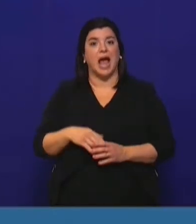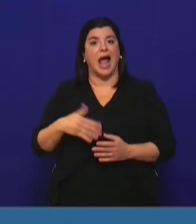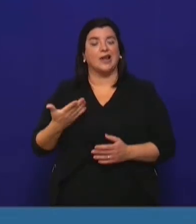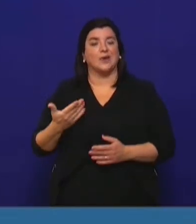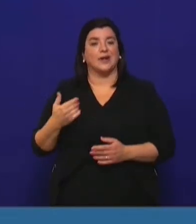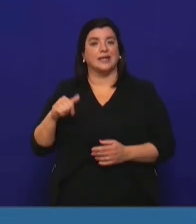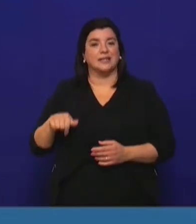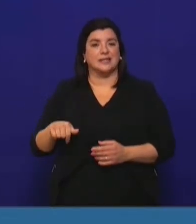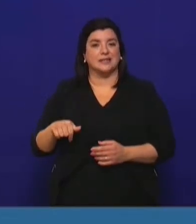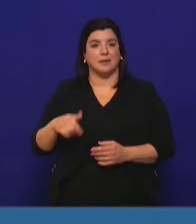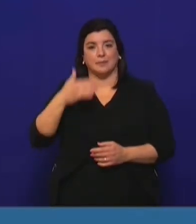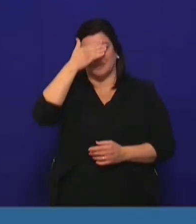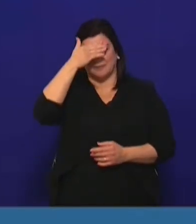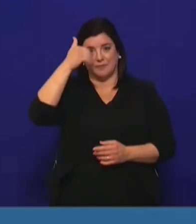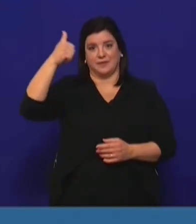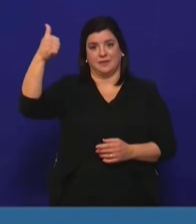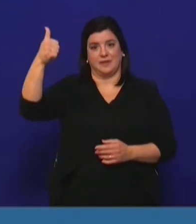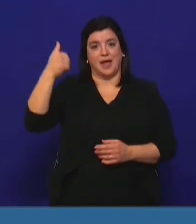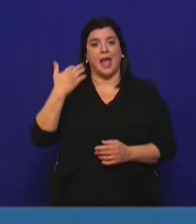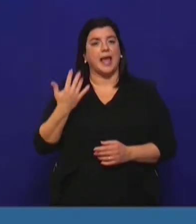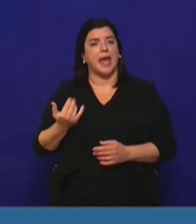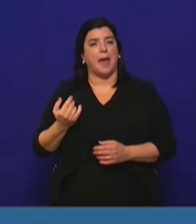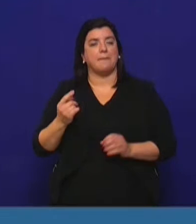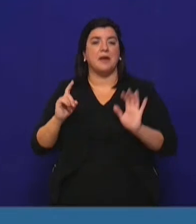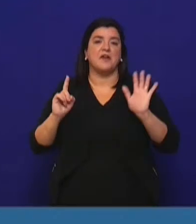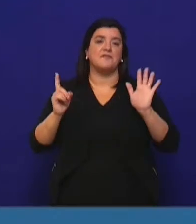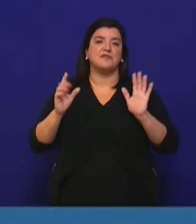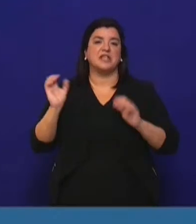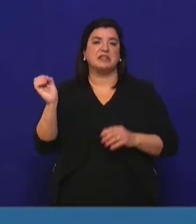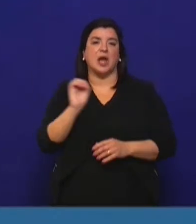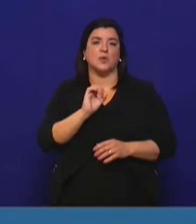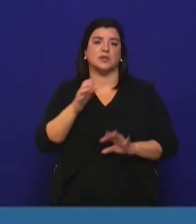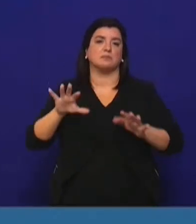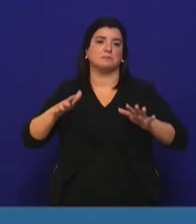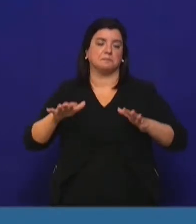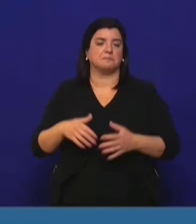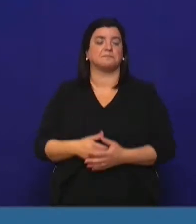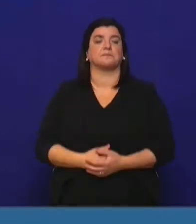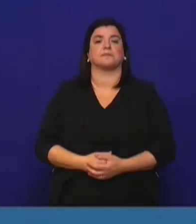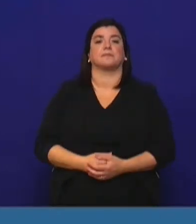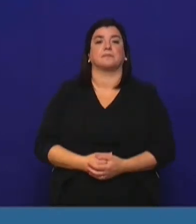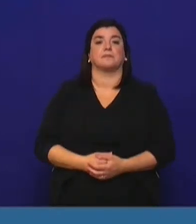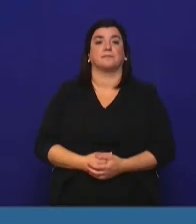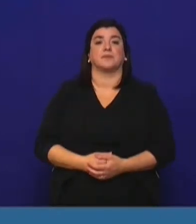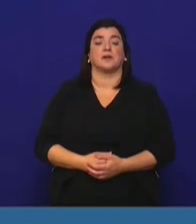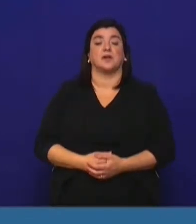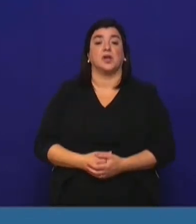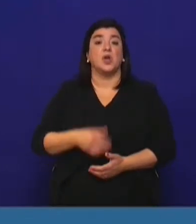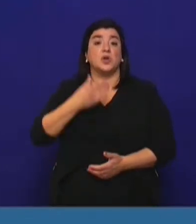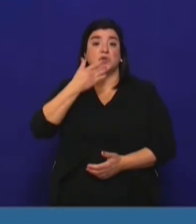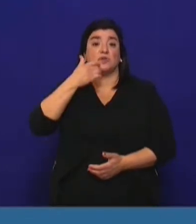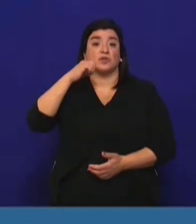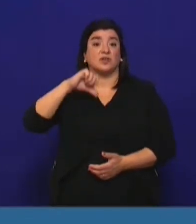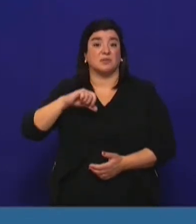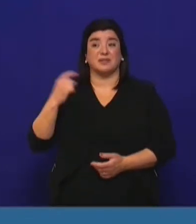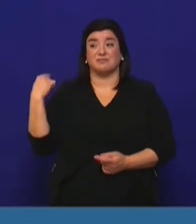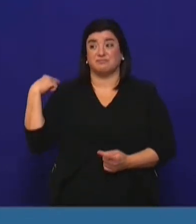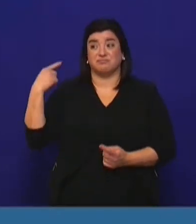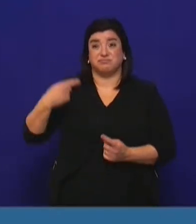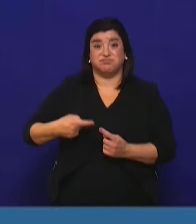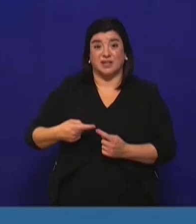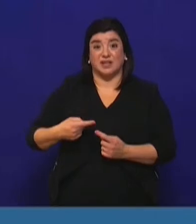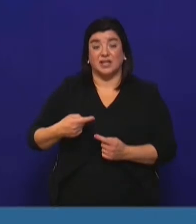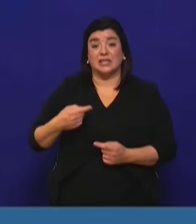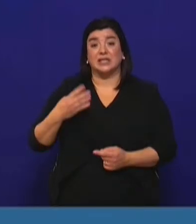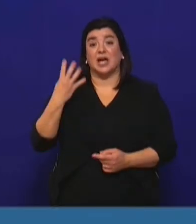mill-bidu tal-pandemic huwa ta' 15,701. Sfortunatament, mill-bira ħallum kellna 4 imwiet oħra